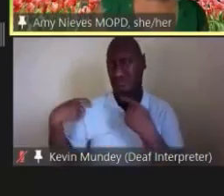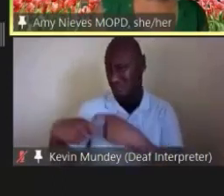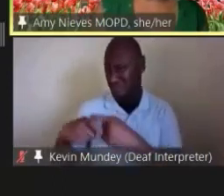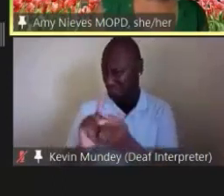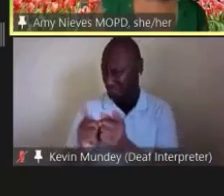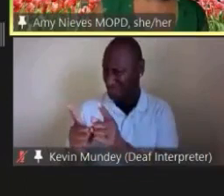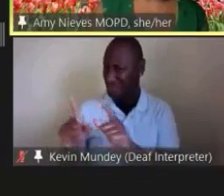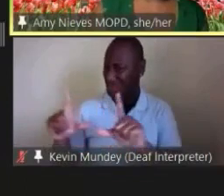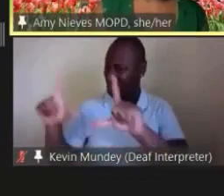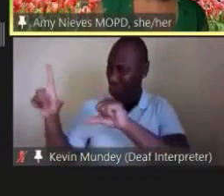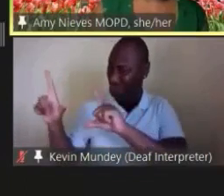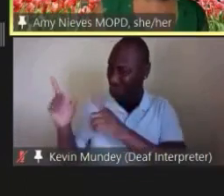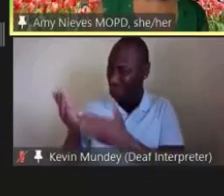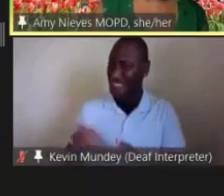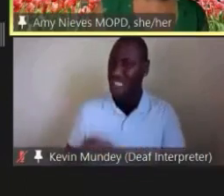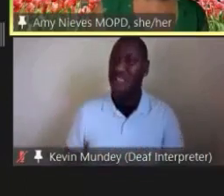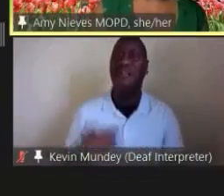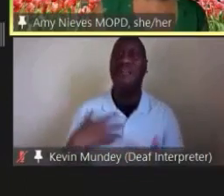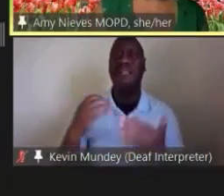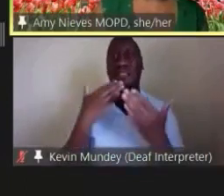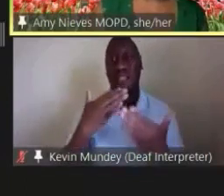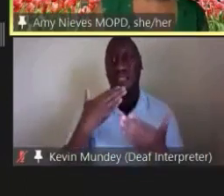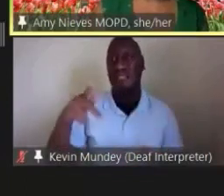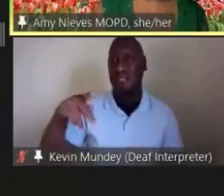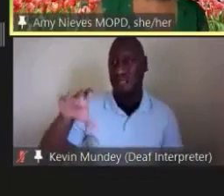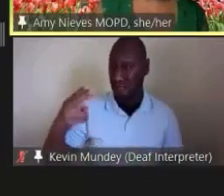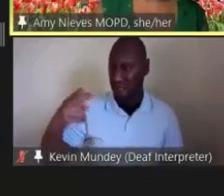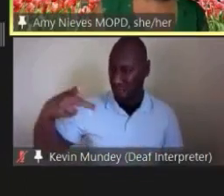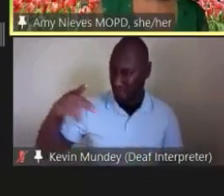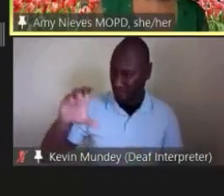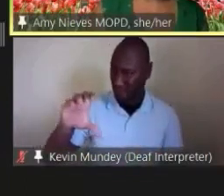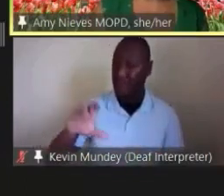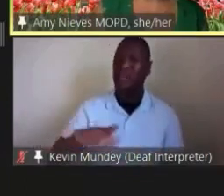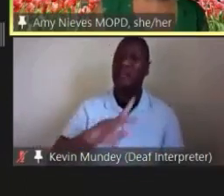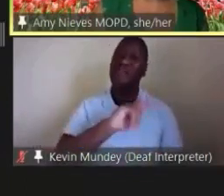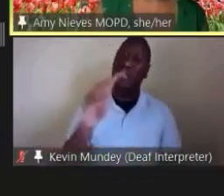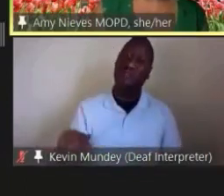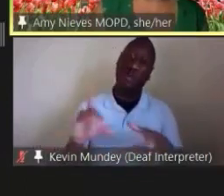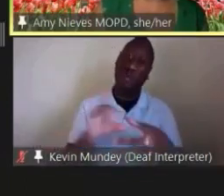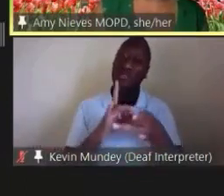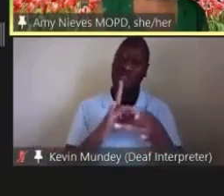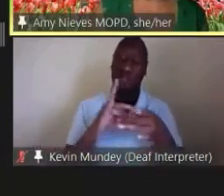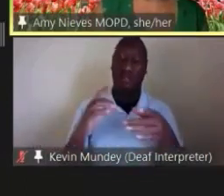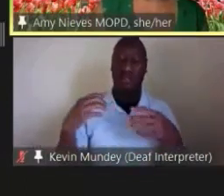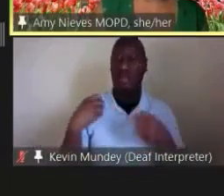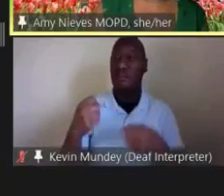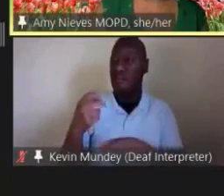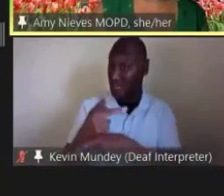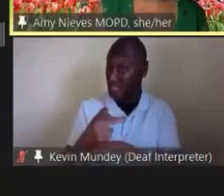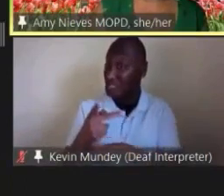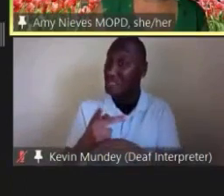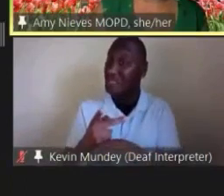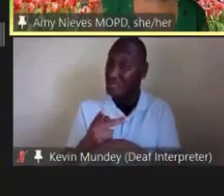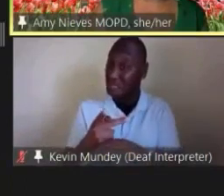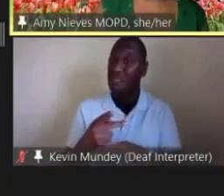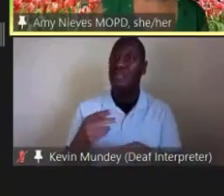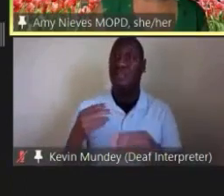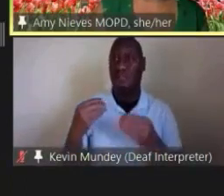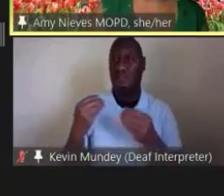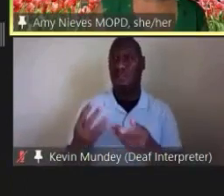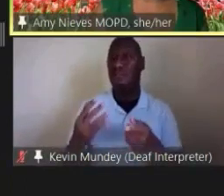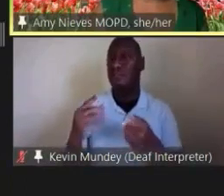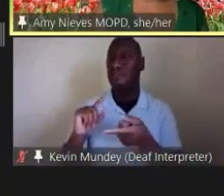to thank PCHC, Philadelphia Coordinated Healthcare, for providing the Spanish interpretation of the